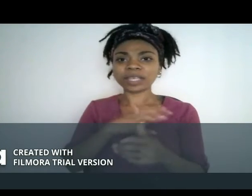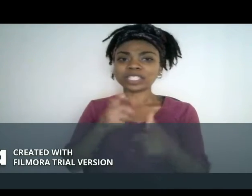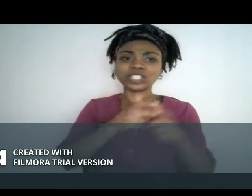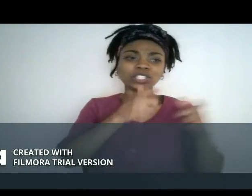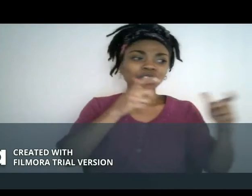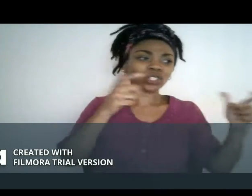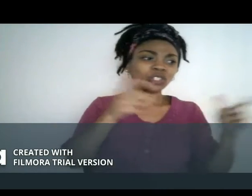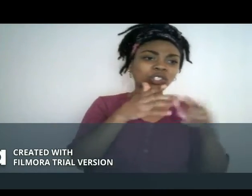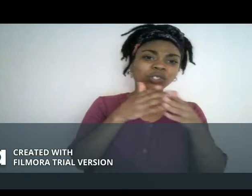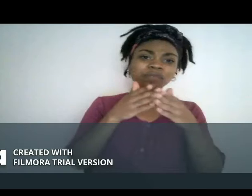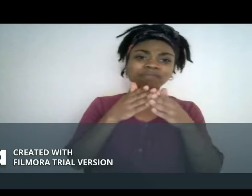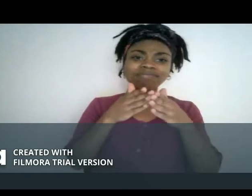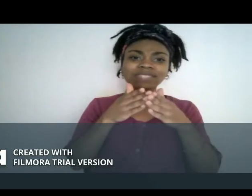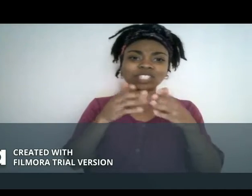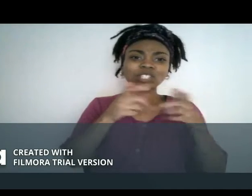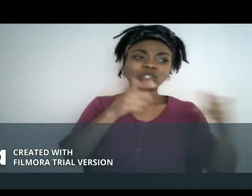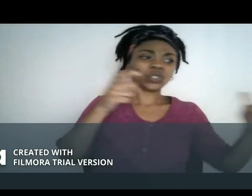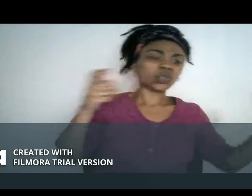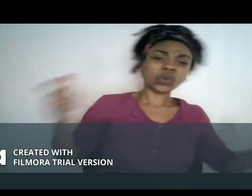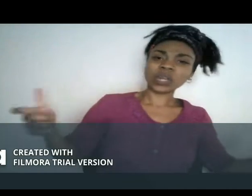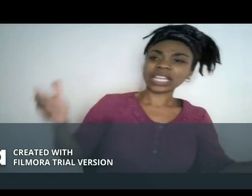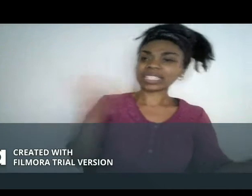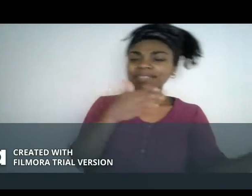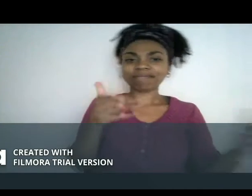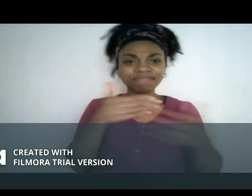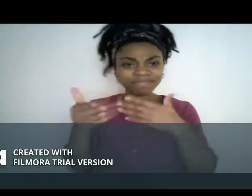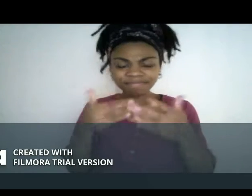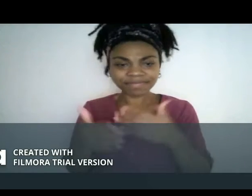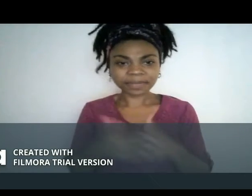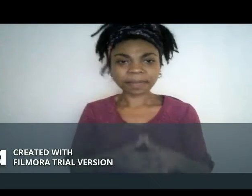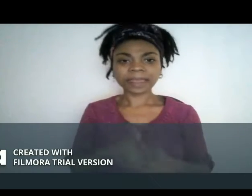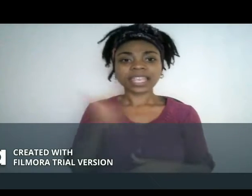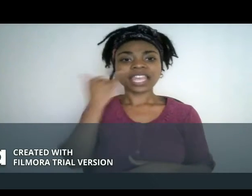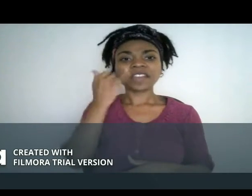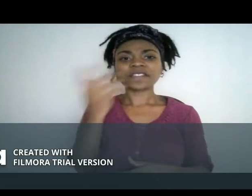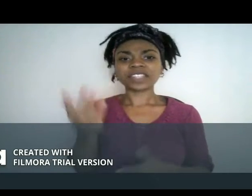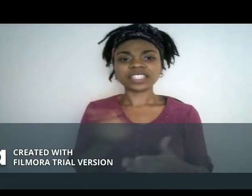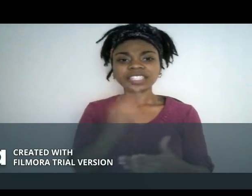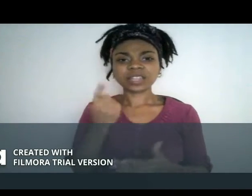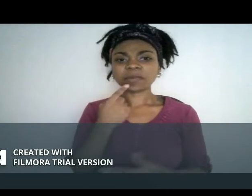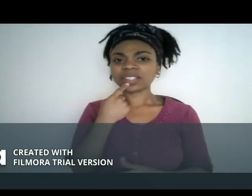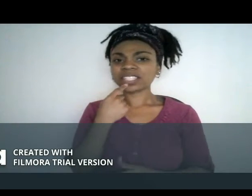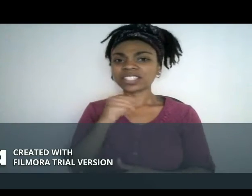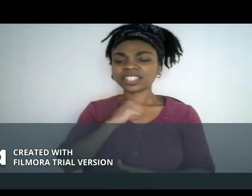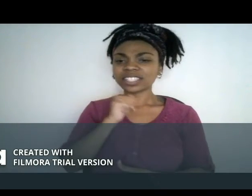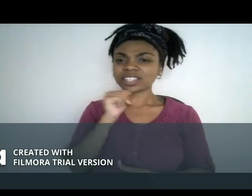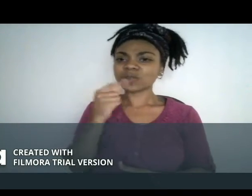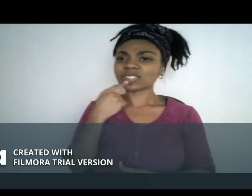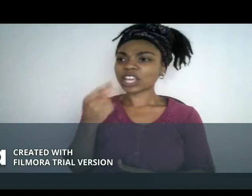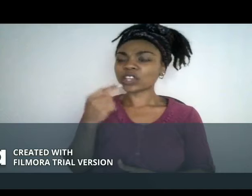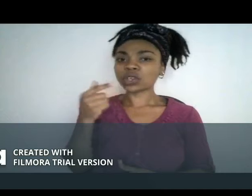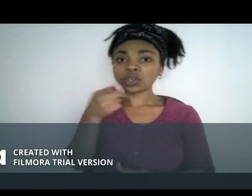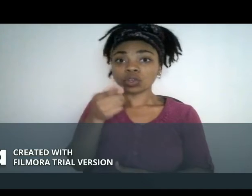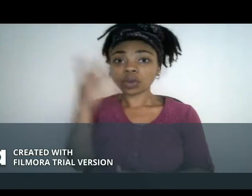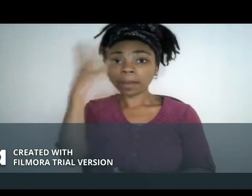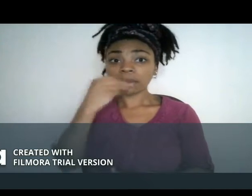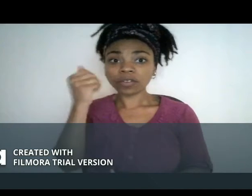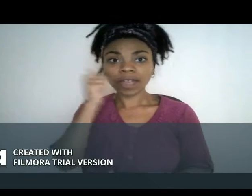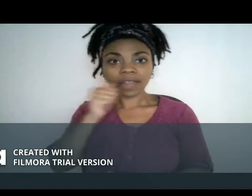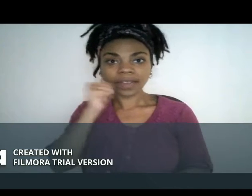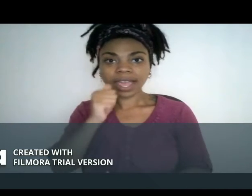too whatever it is. Or people that's hung up on, if somebody don't tell you you're beautiful every day, then you don't feel good about